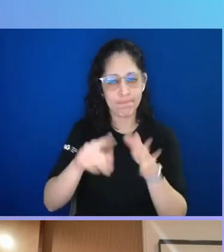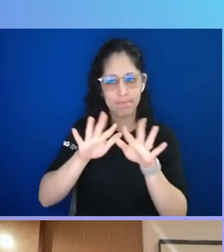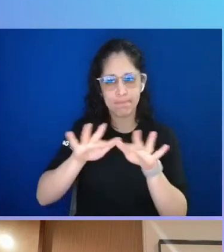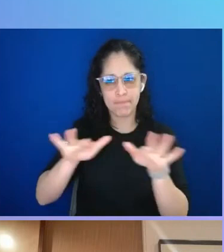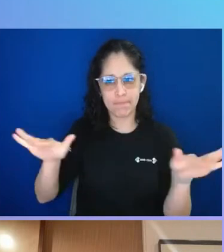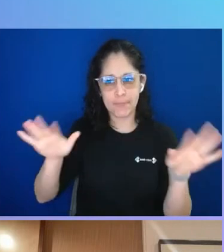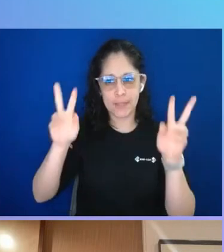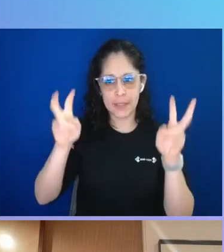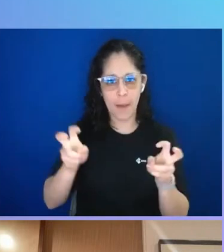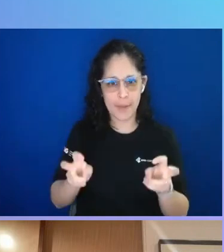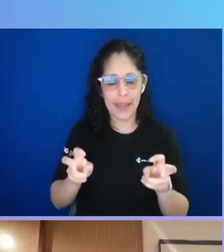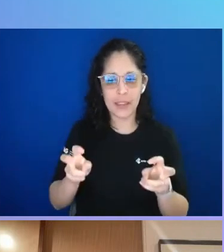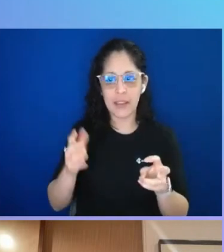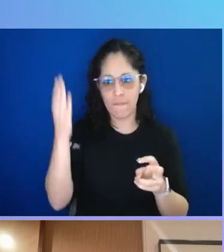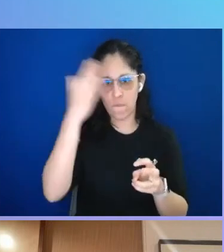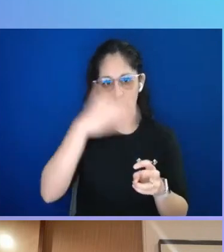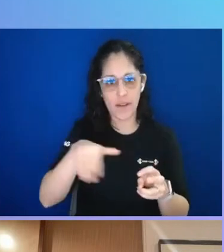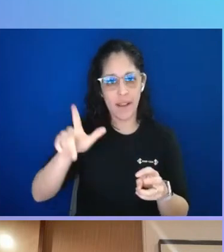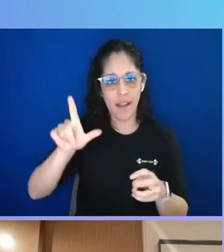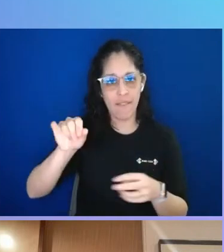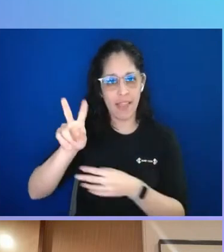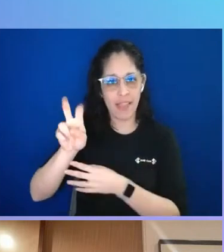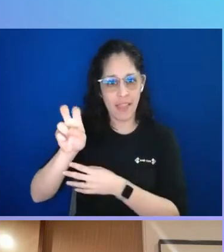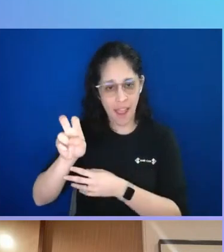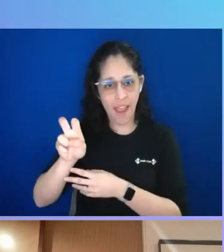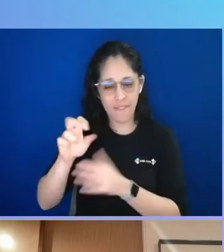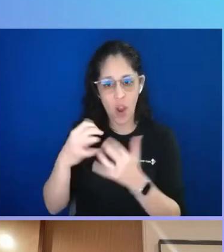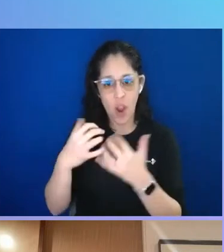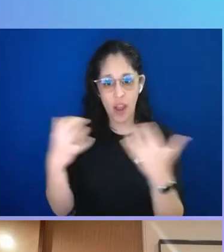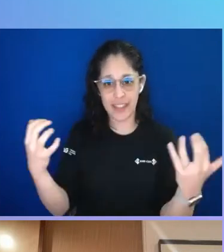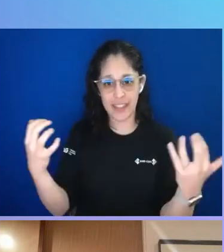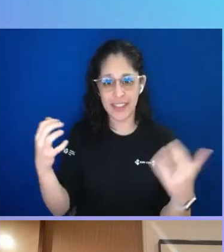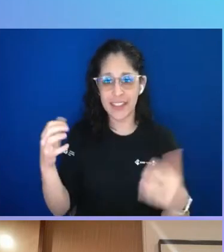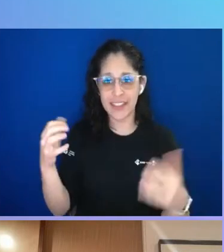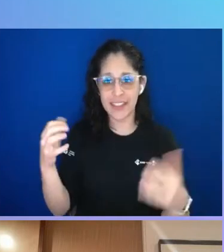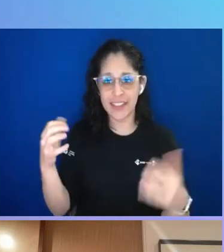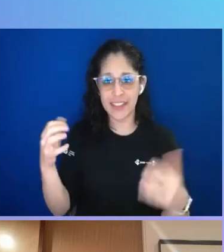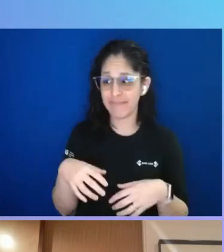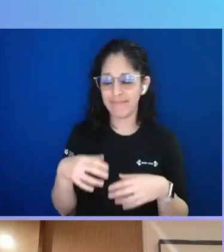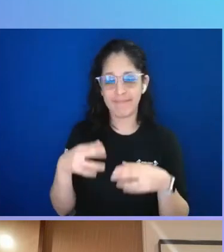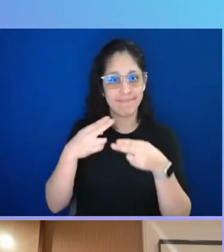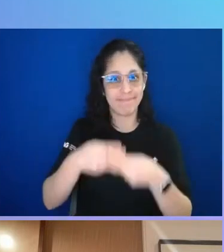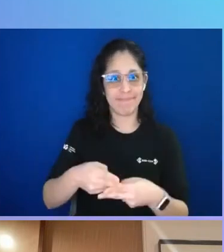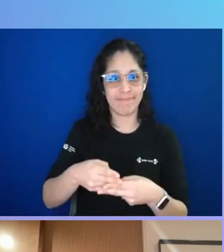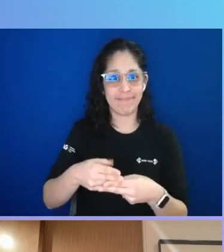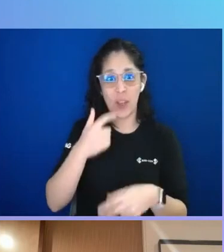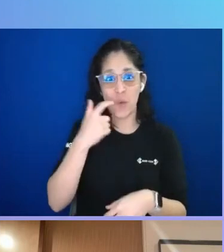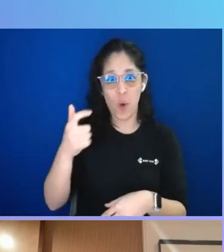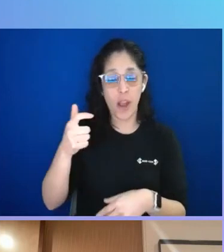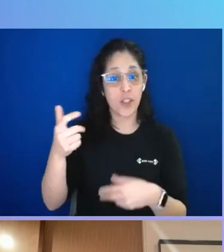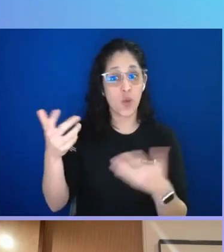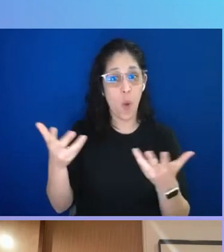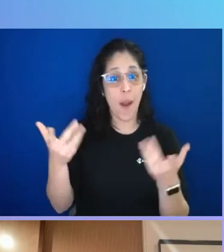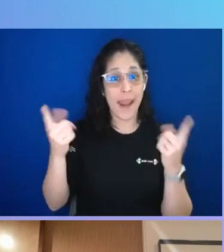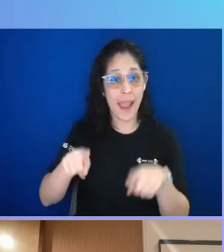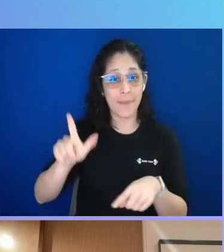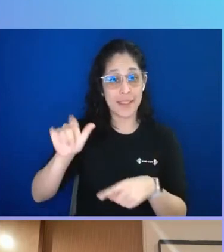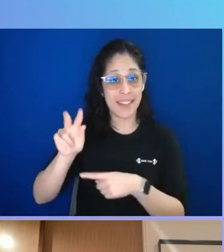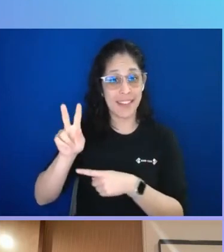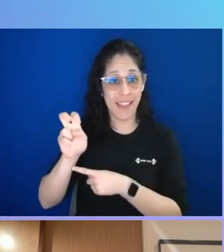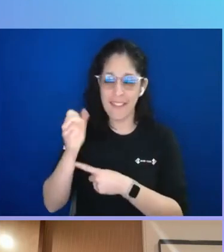of a live audience, a la Watch What Happens Live, if you are a Bravo or Andy Cohen fan.